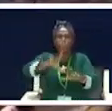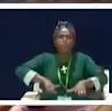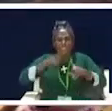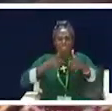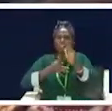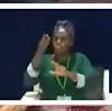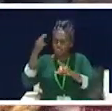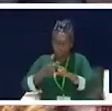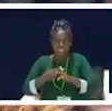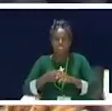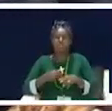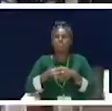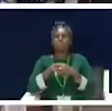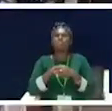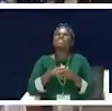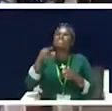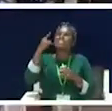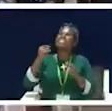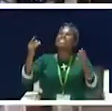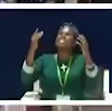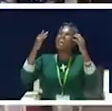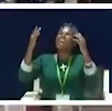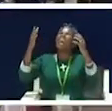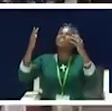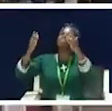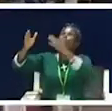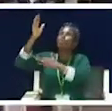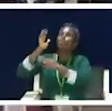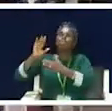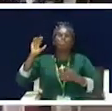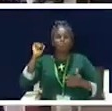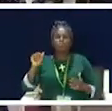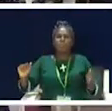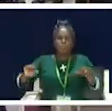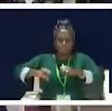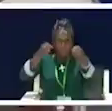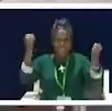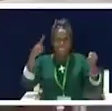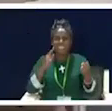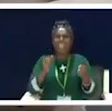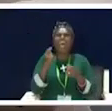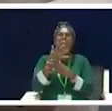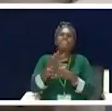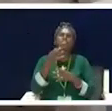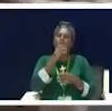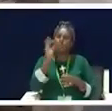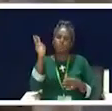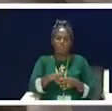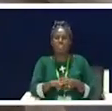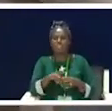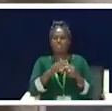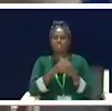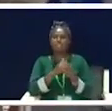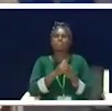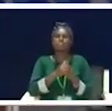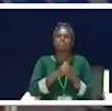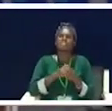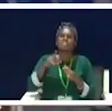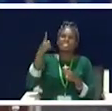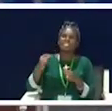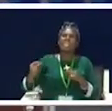that can break the arm of the wicked, and there will be no bondage for healing. Hey, the arm that